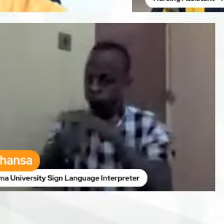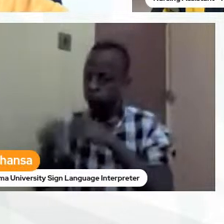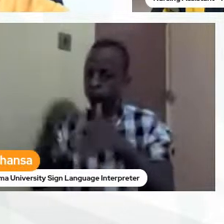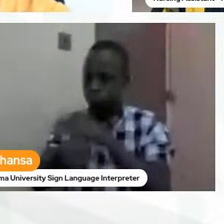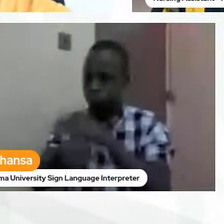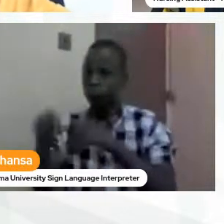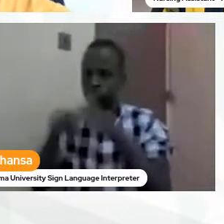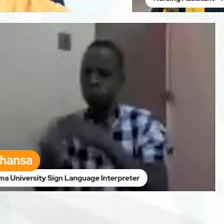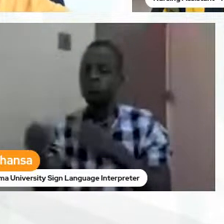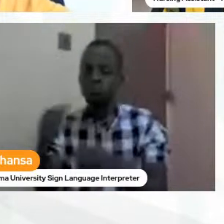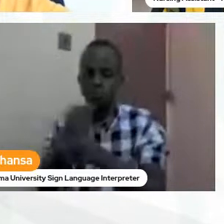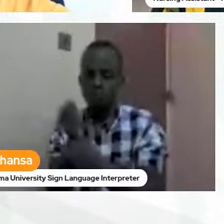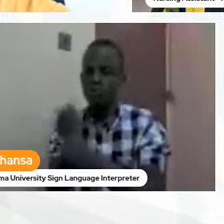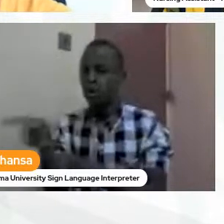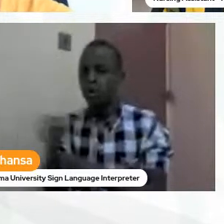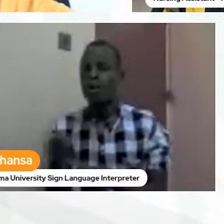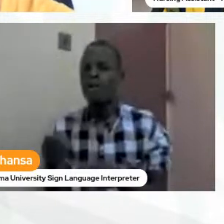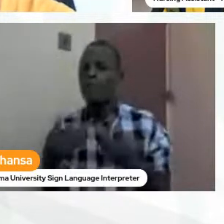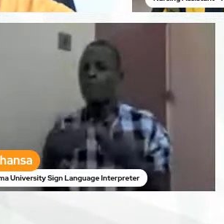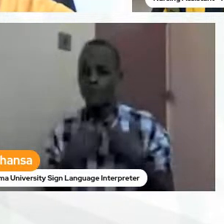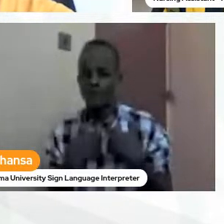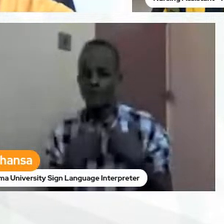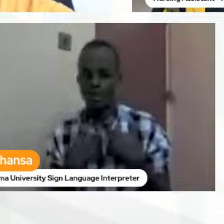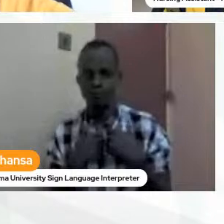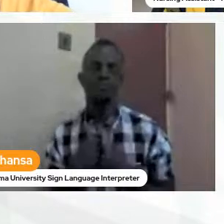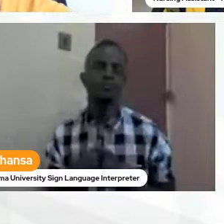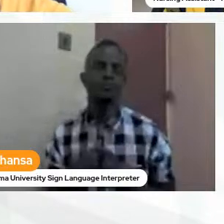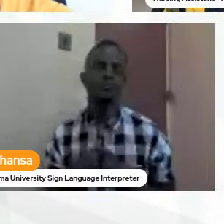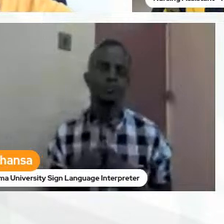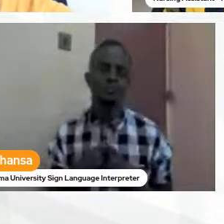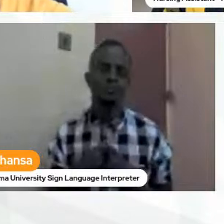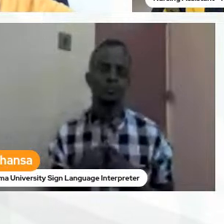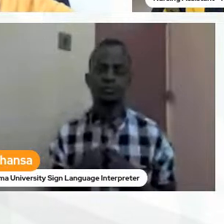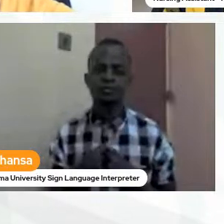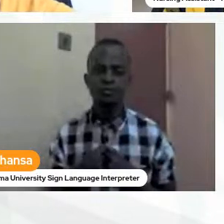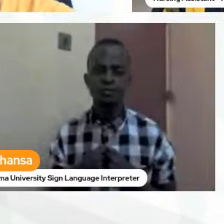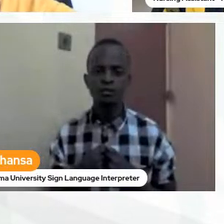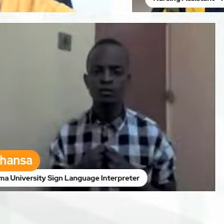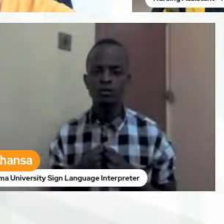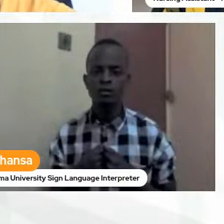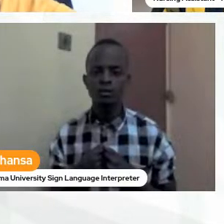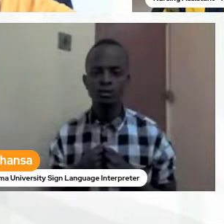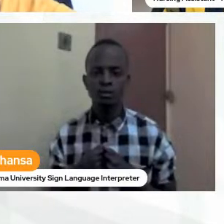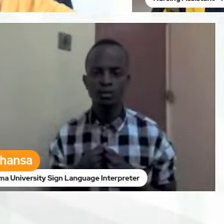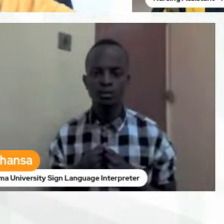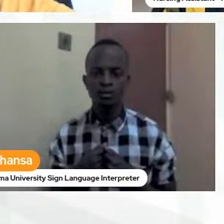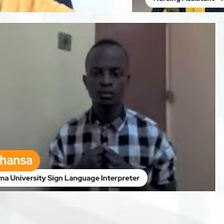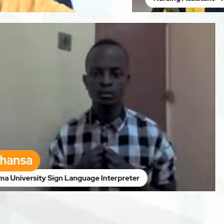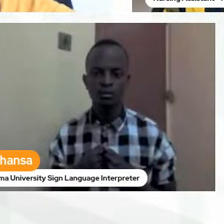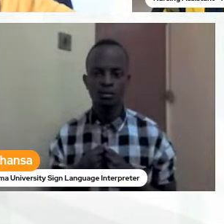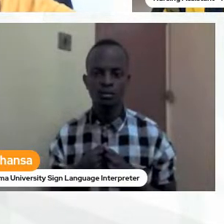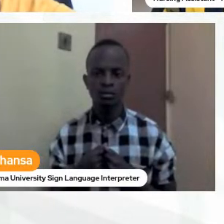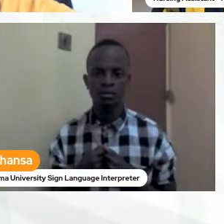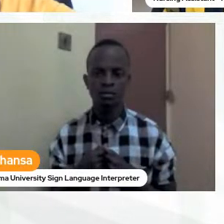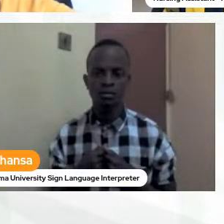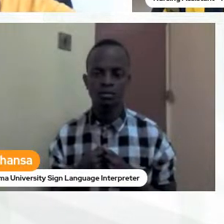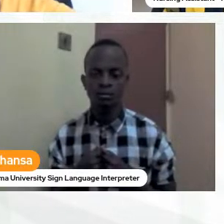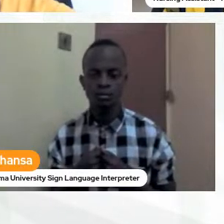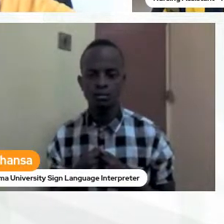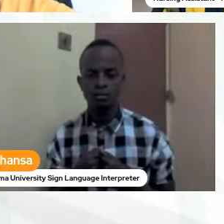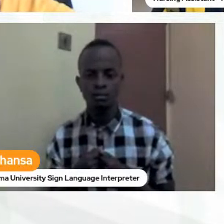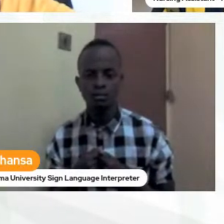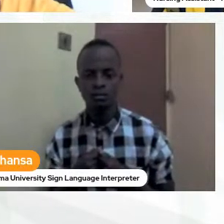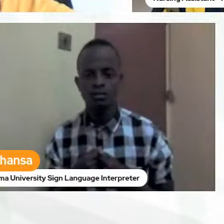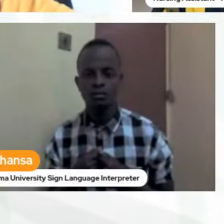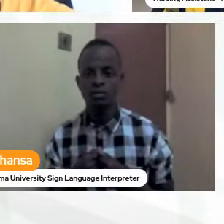those particular services or to craft the laws that permit for services to be provided. So it's a platform unique for that